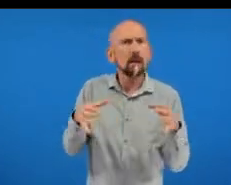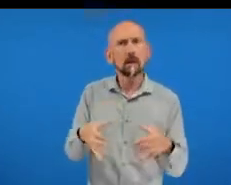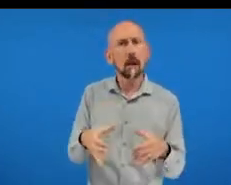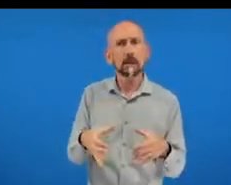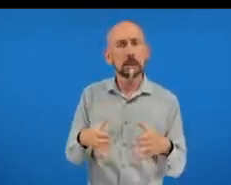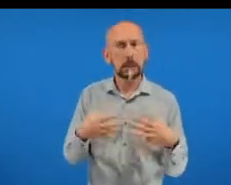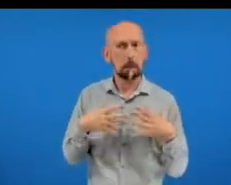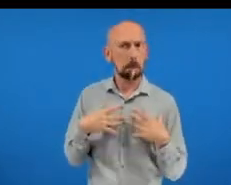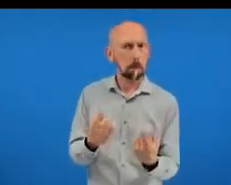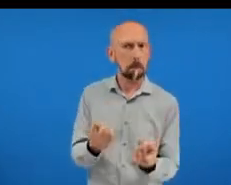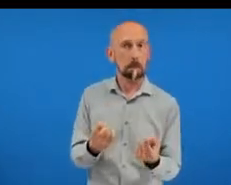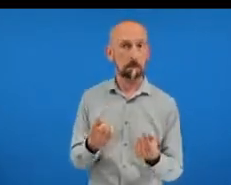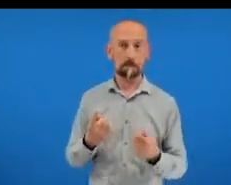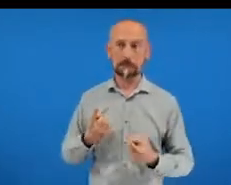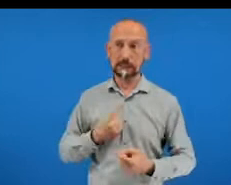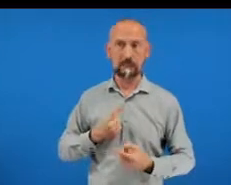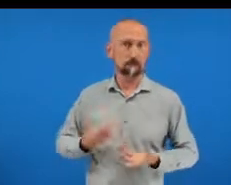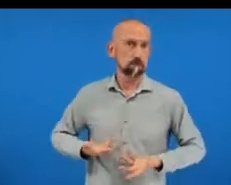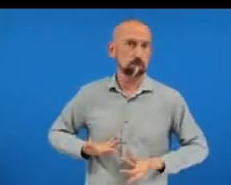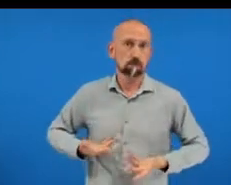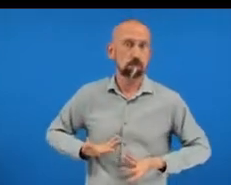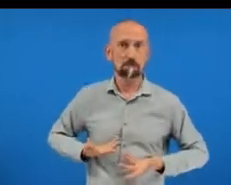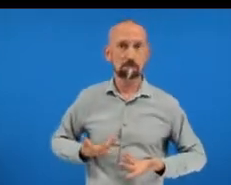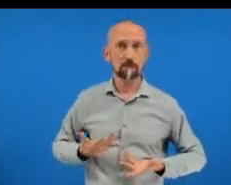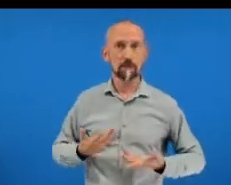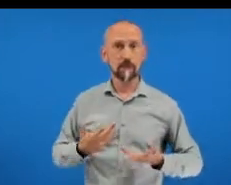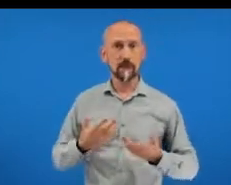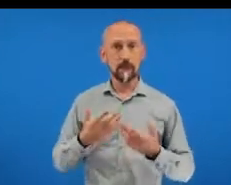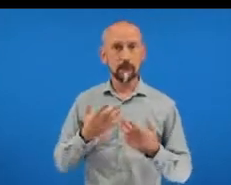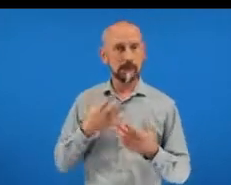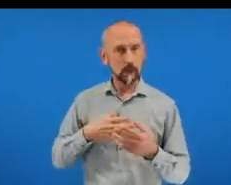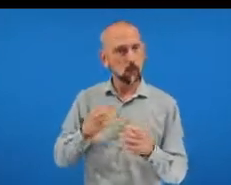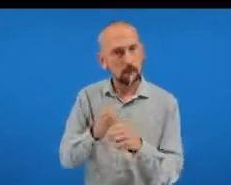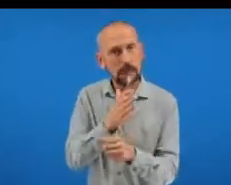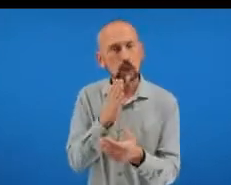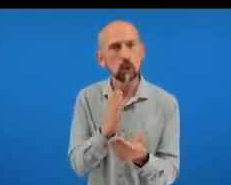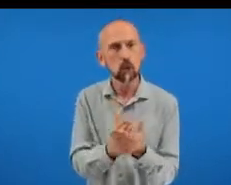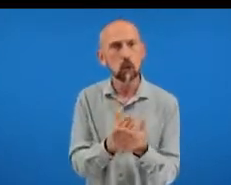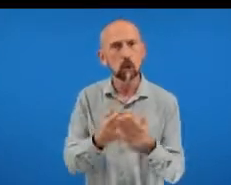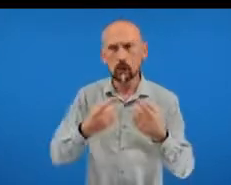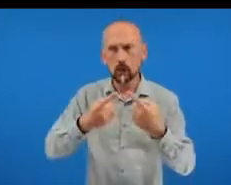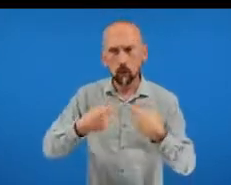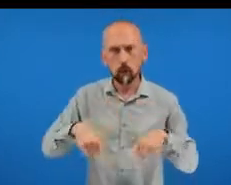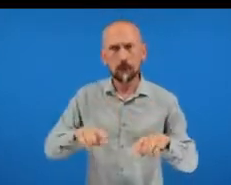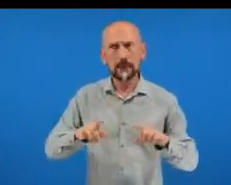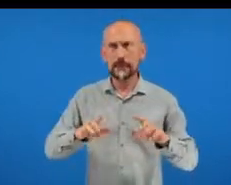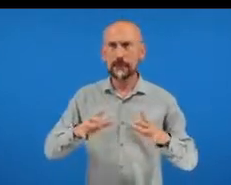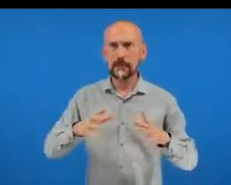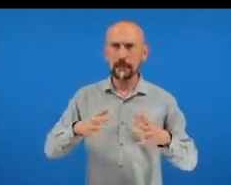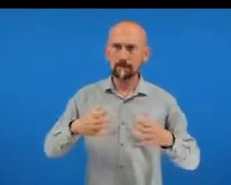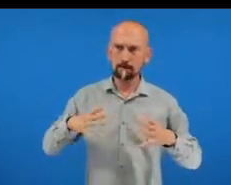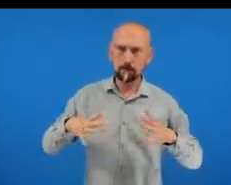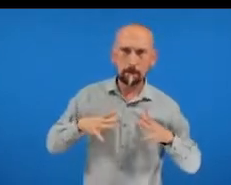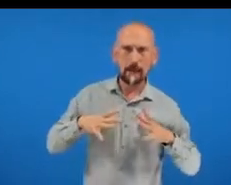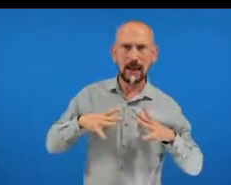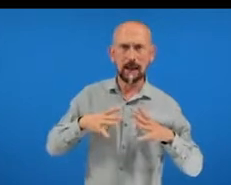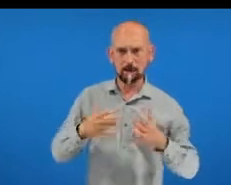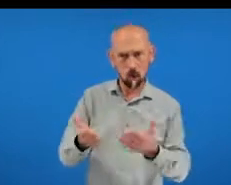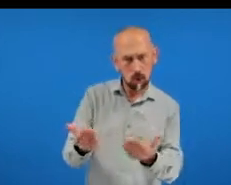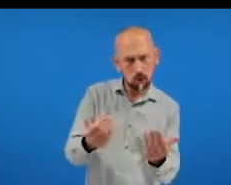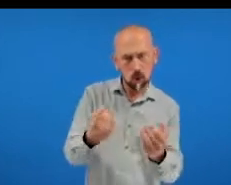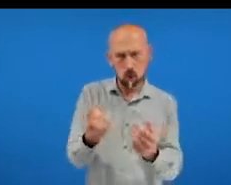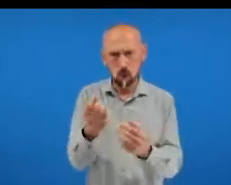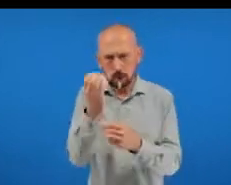me whatsoever, in terms of also making sure that we pave the way for those with specialisms to come